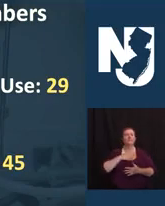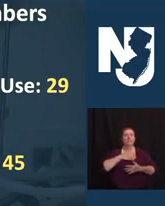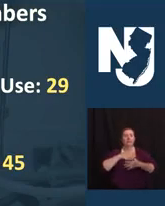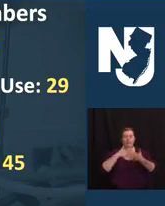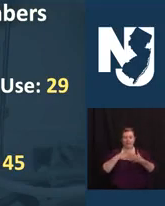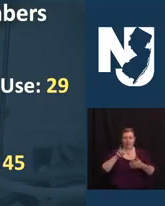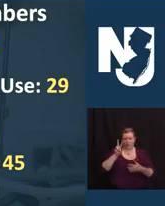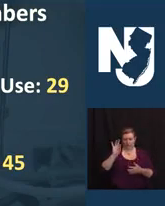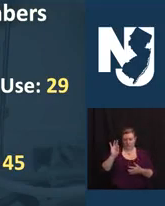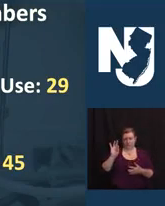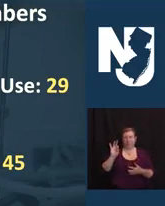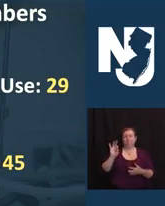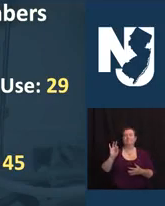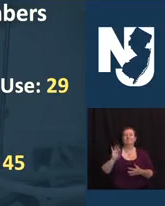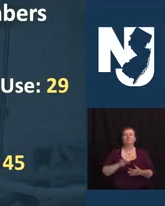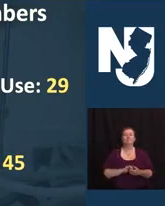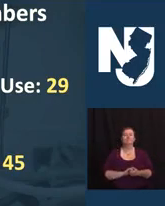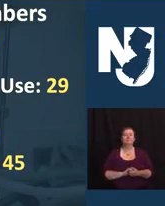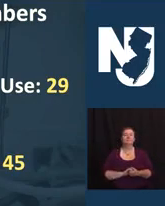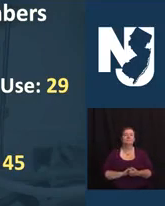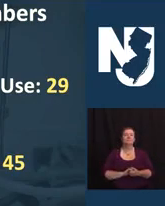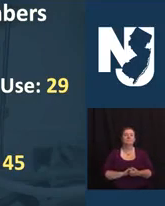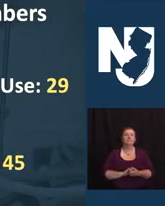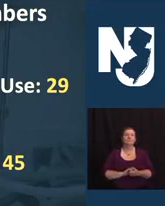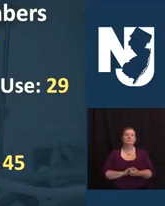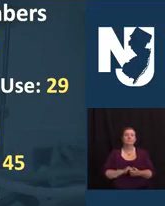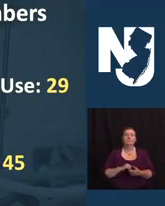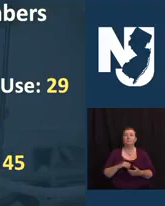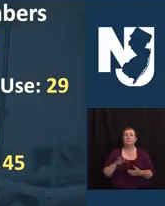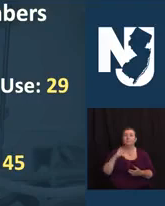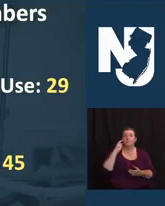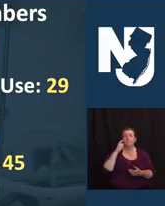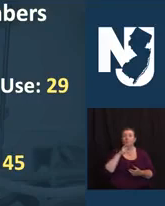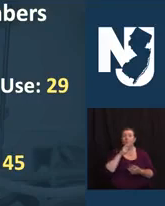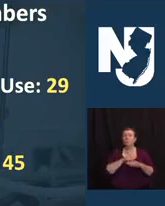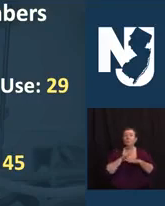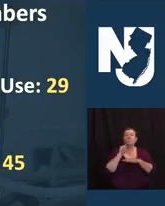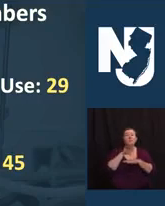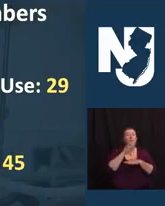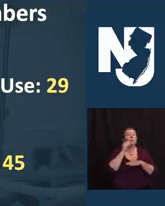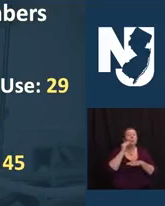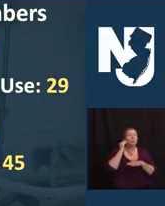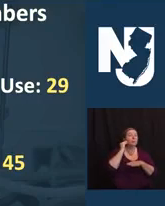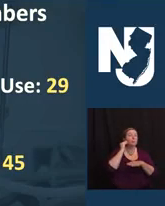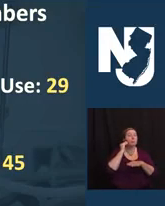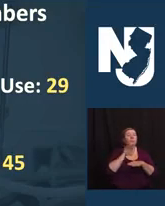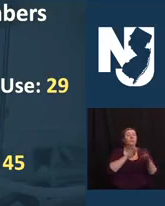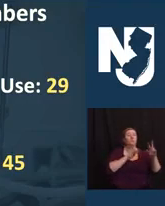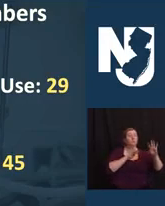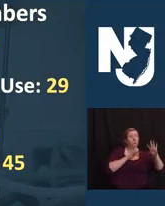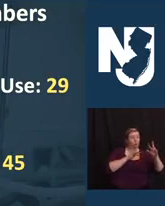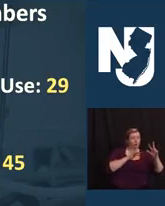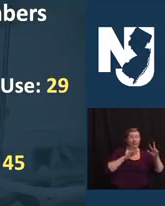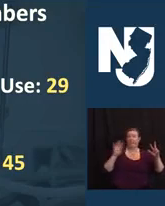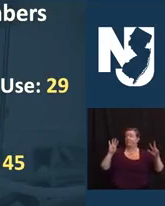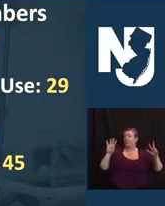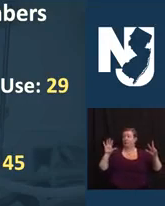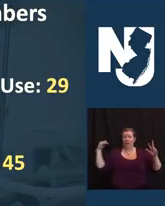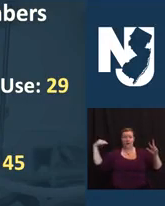29 ventilators in use. You could see yesterday's discharges and admissions and